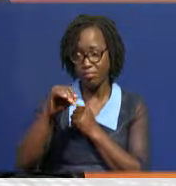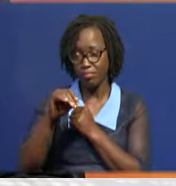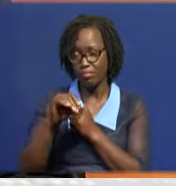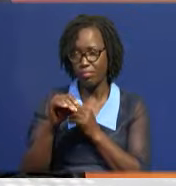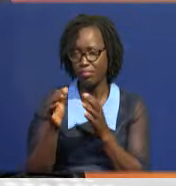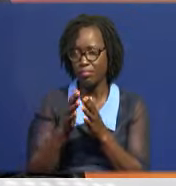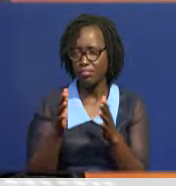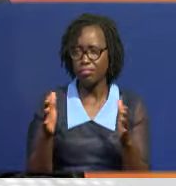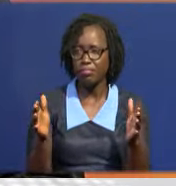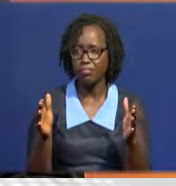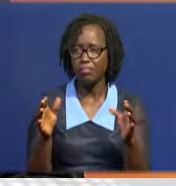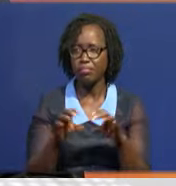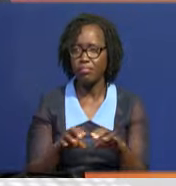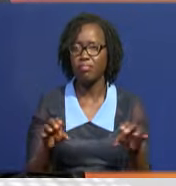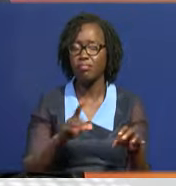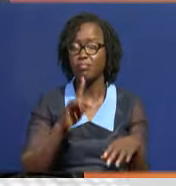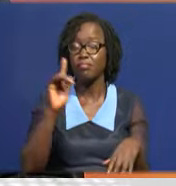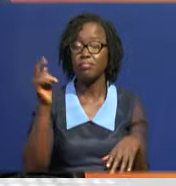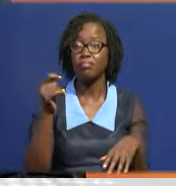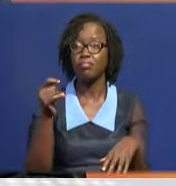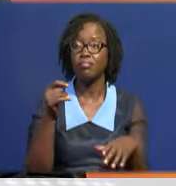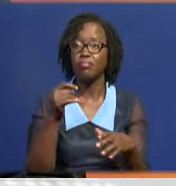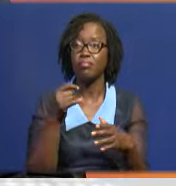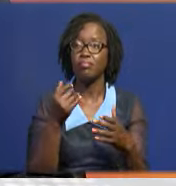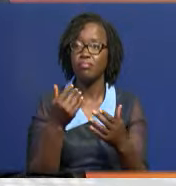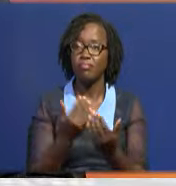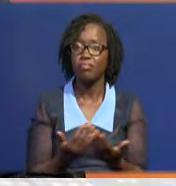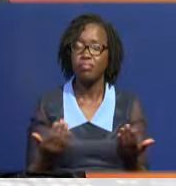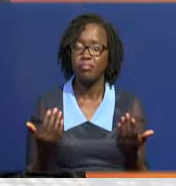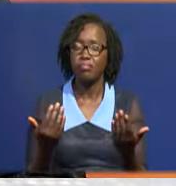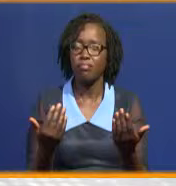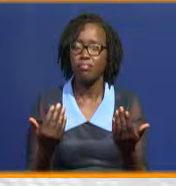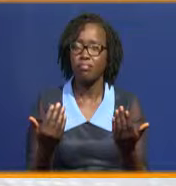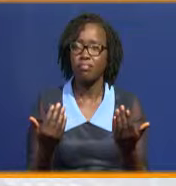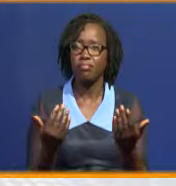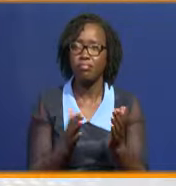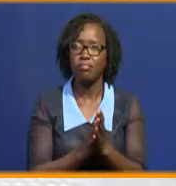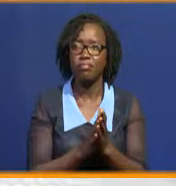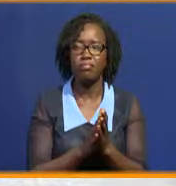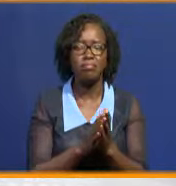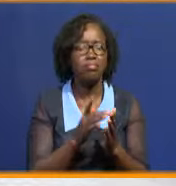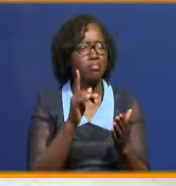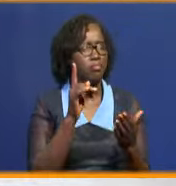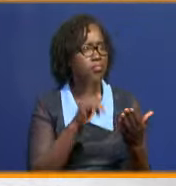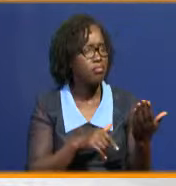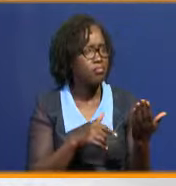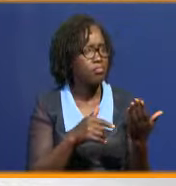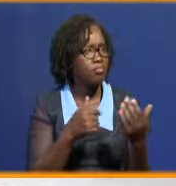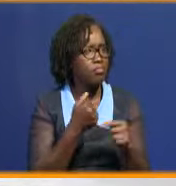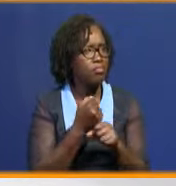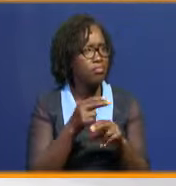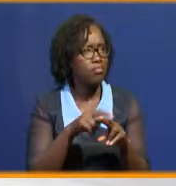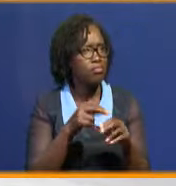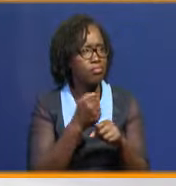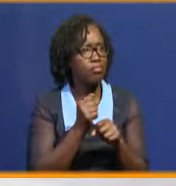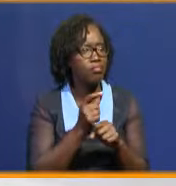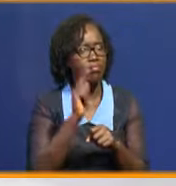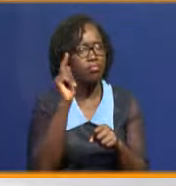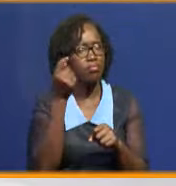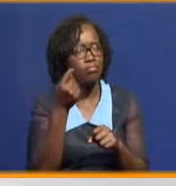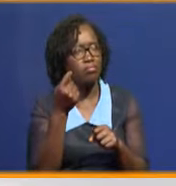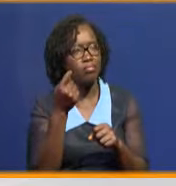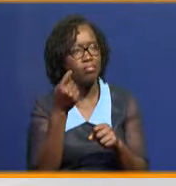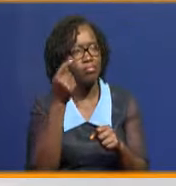we expand the market for Kenyan content products. Yes. And what incentives are you working on to make Kenya a destination